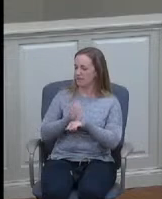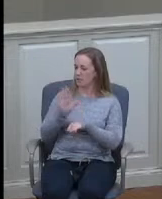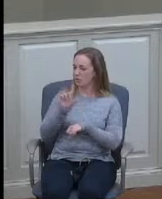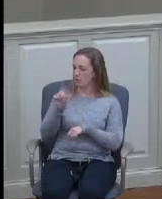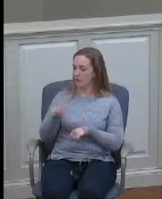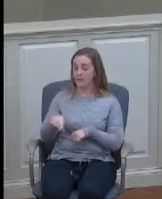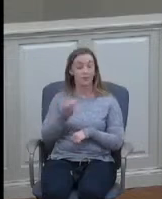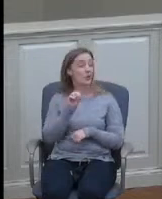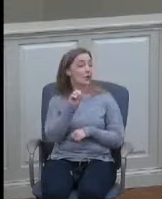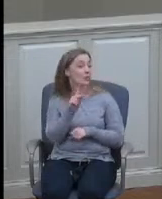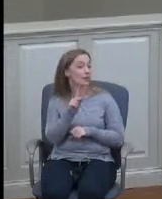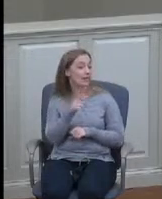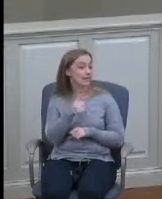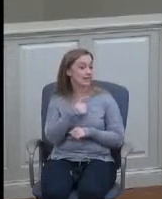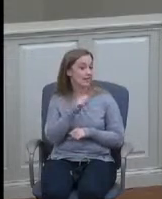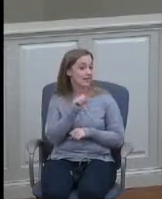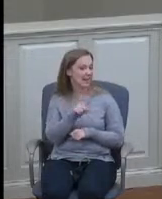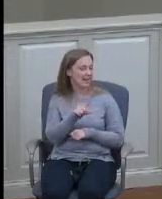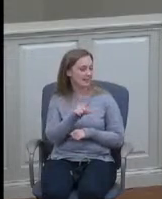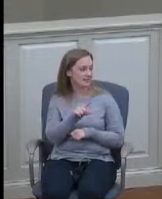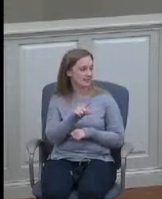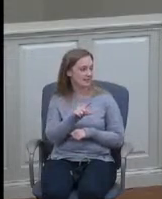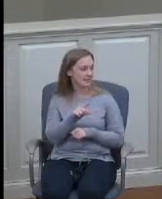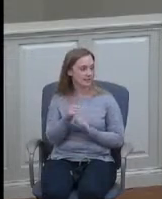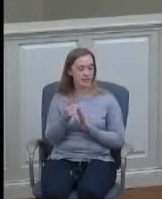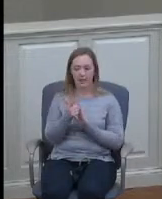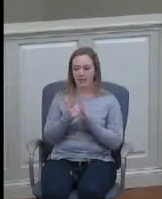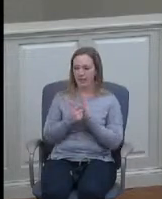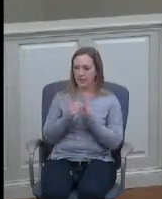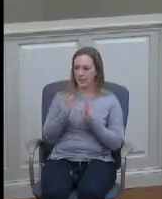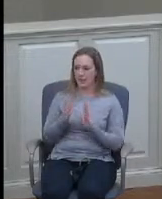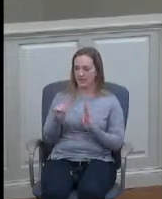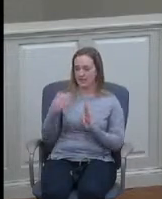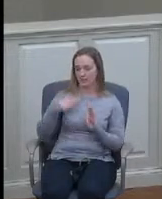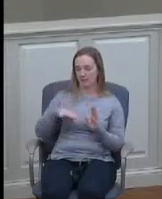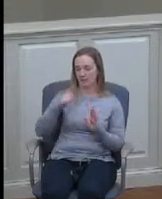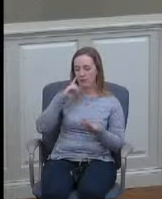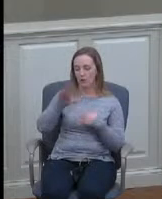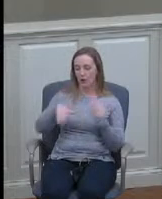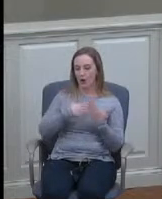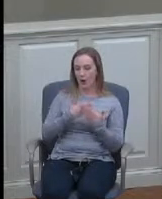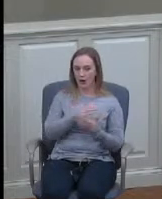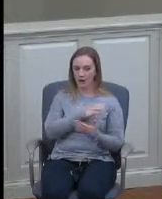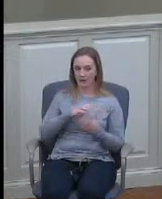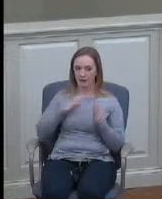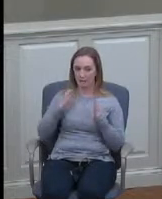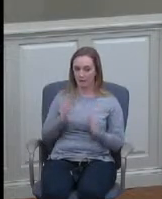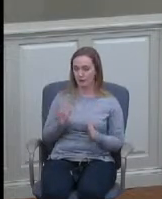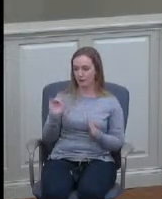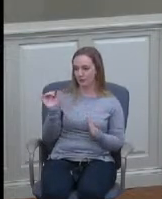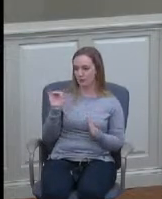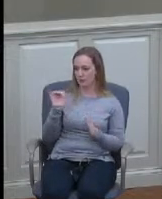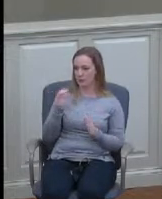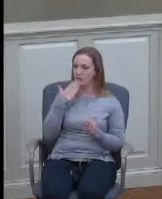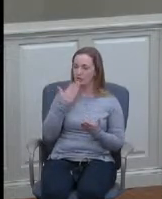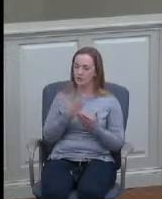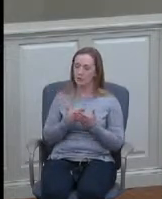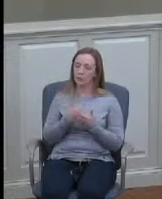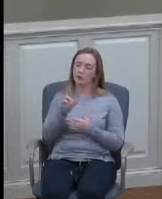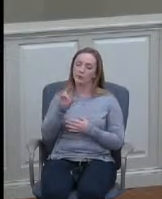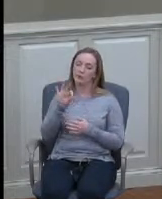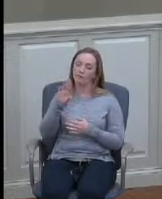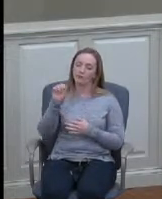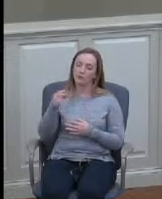Well, I'll just ask The, those. the. Yeah, and this goes for the benefit of all commissioners too, and it's always a good time to refresh at the beginning of a new term.